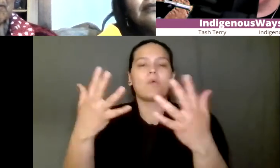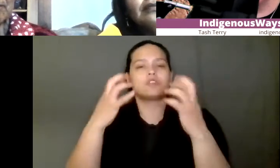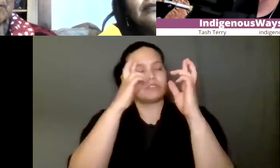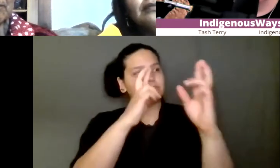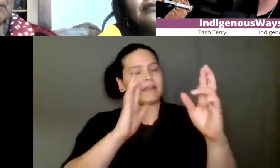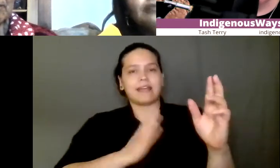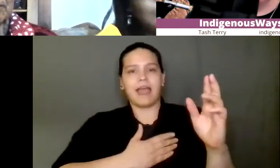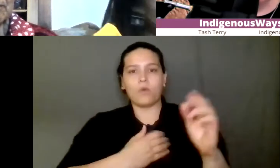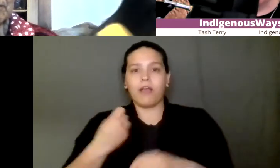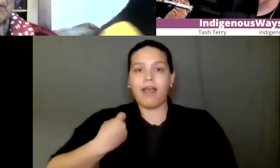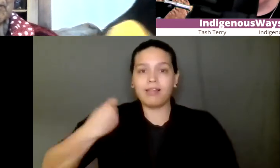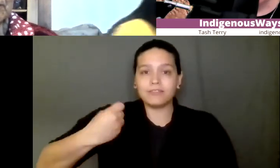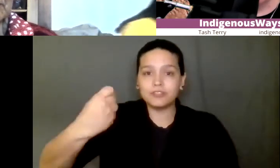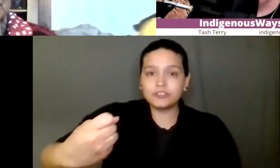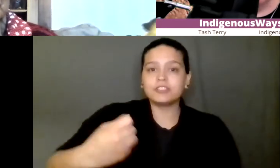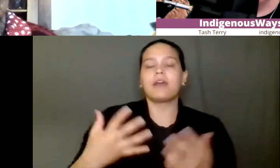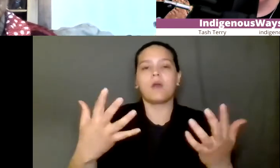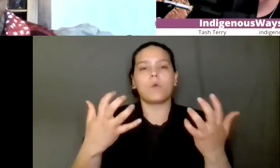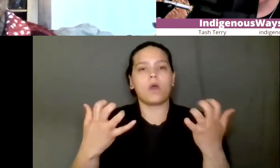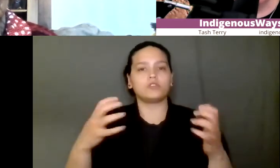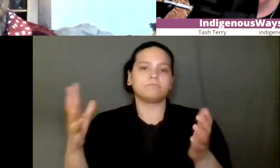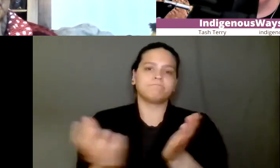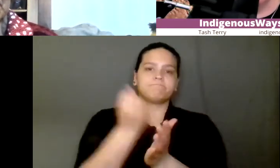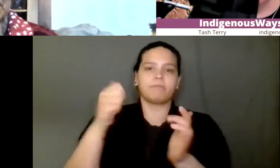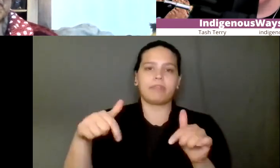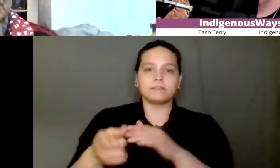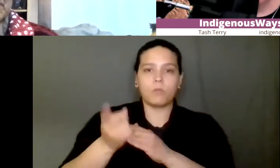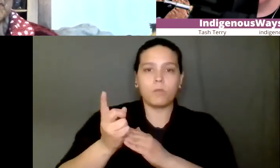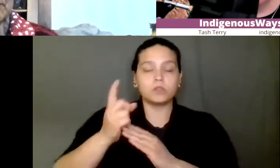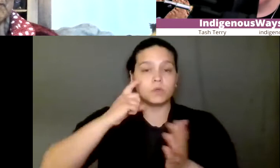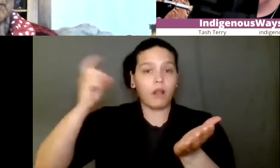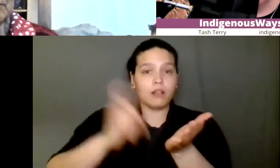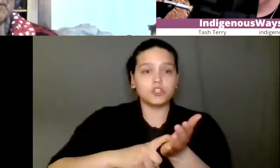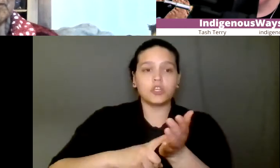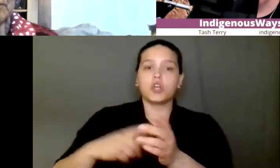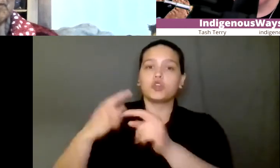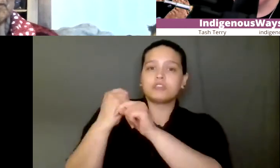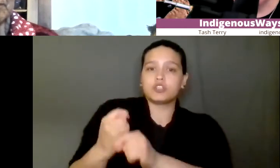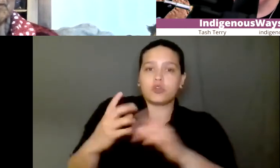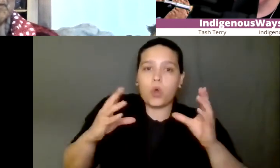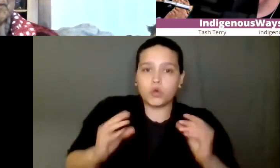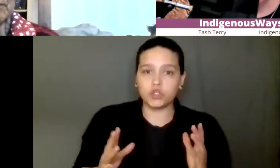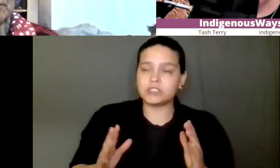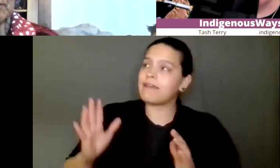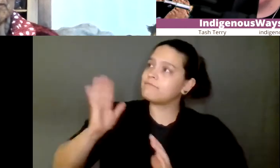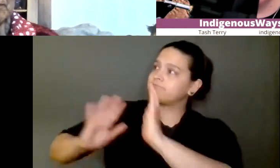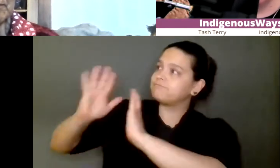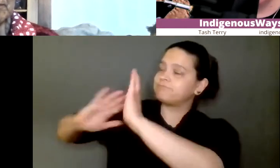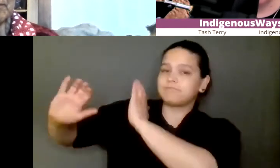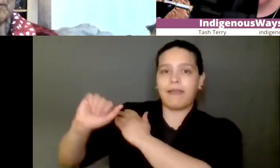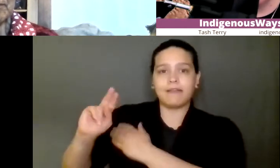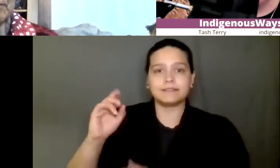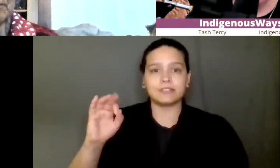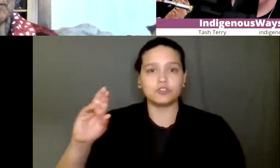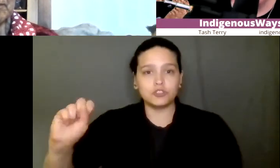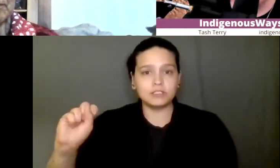elders, and we want to take this moment to acknowledge traditional owners and ancestors of these lands. We